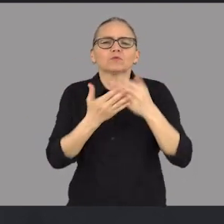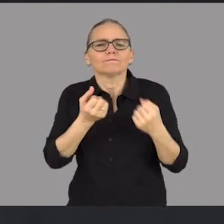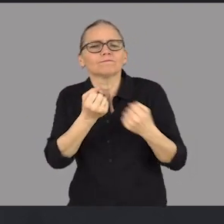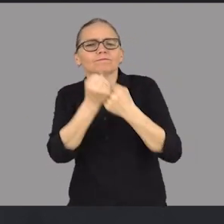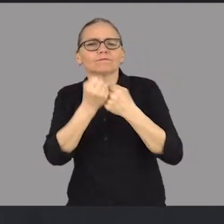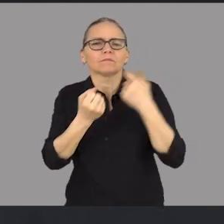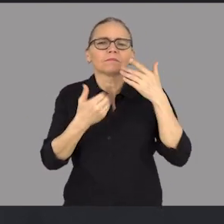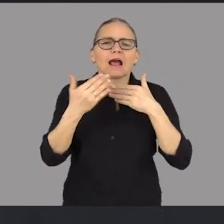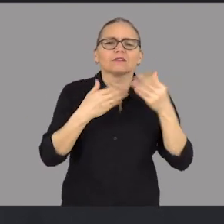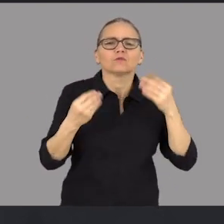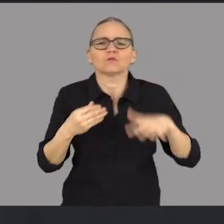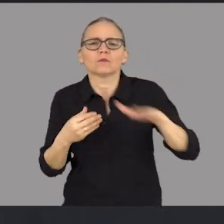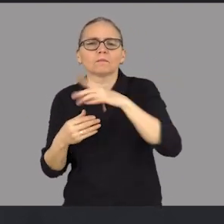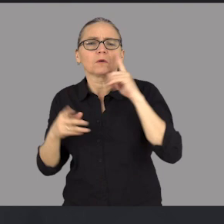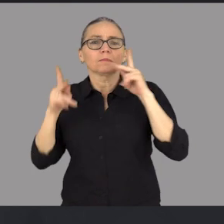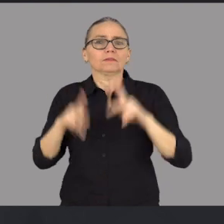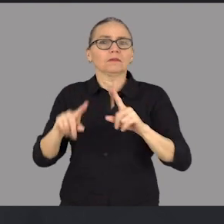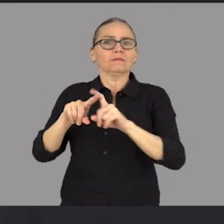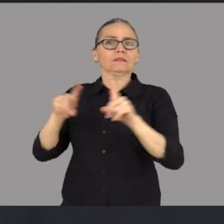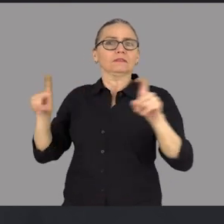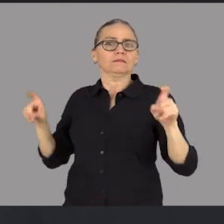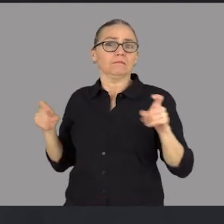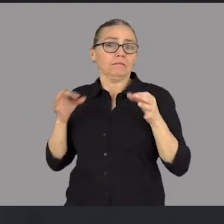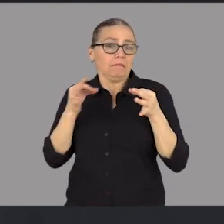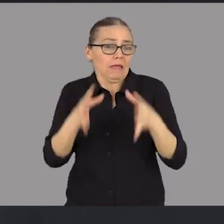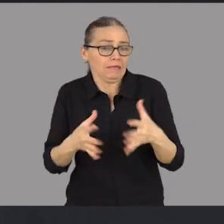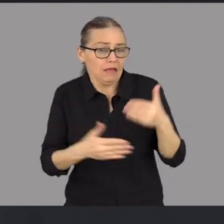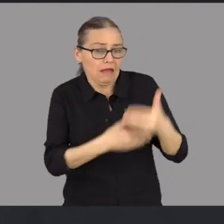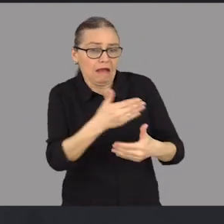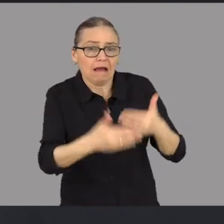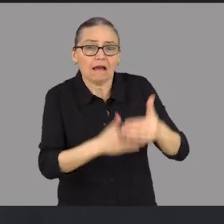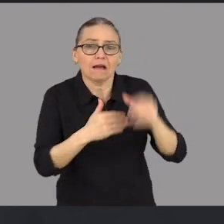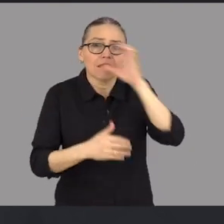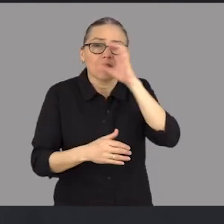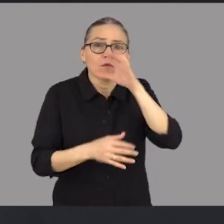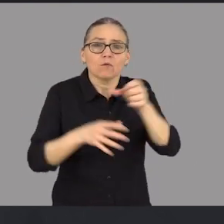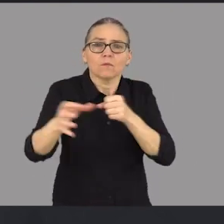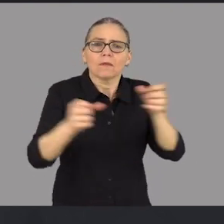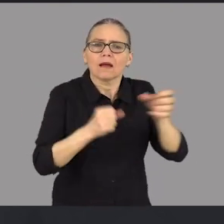to assist diverse candidates during the recruitment process?